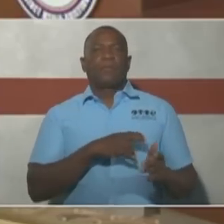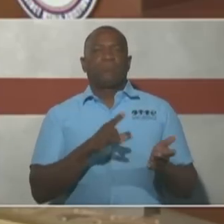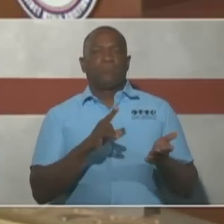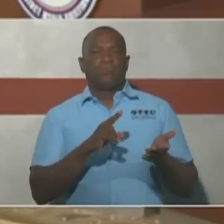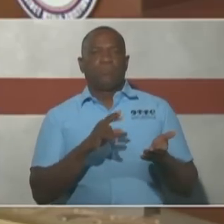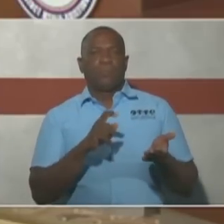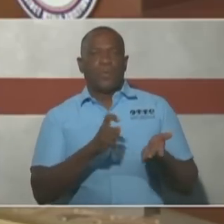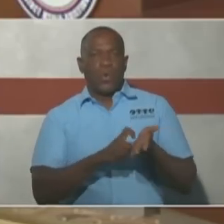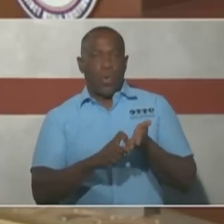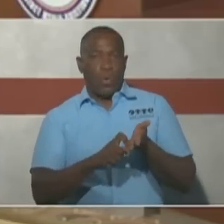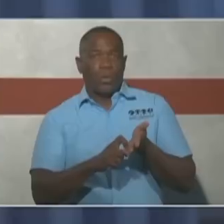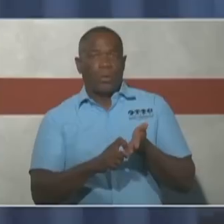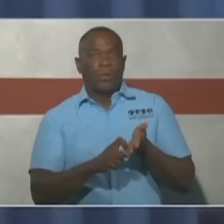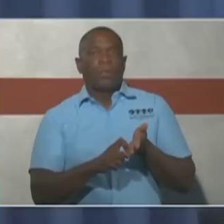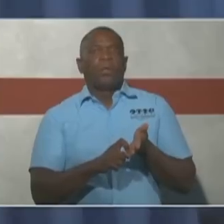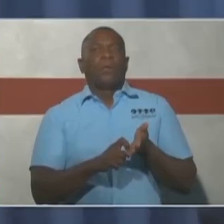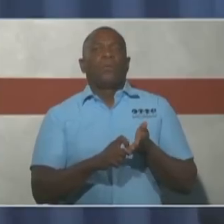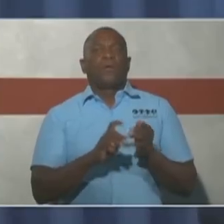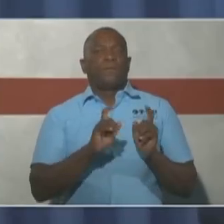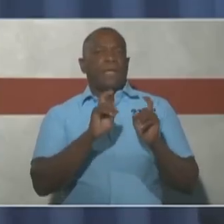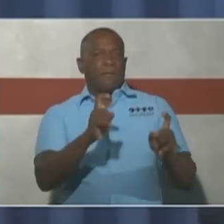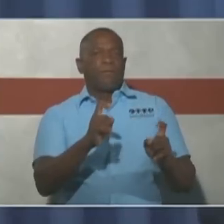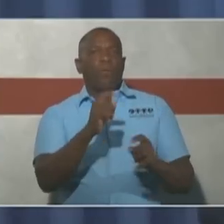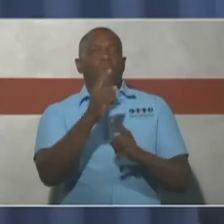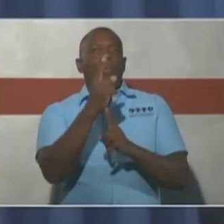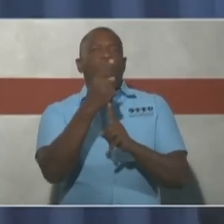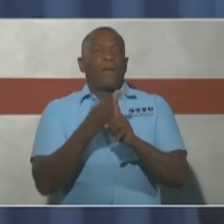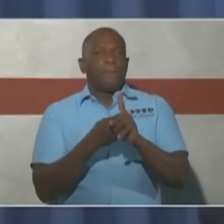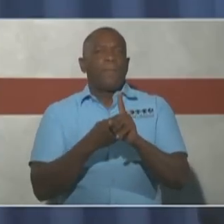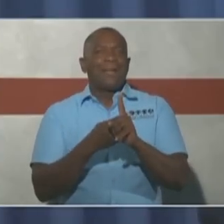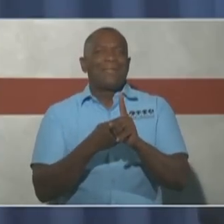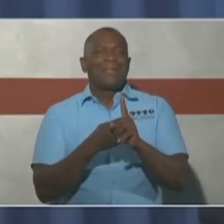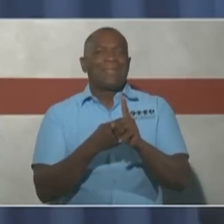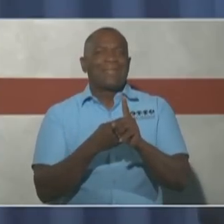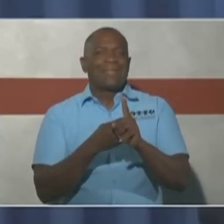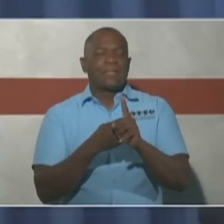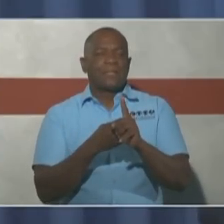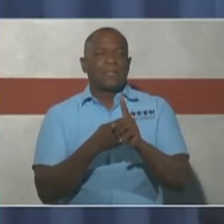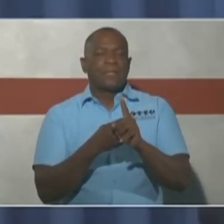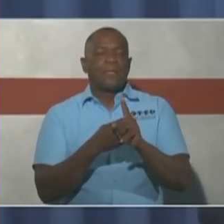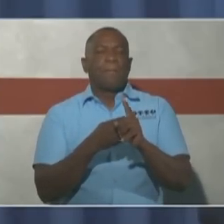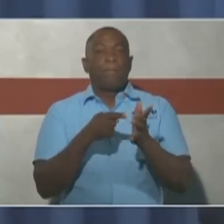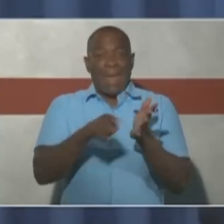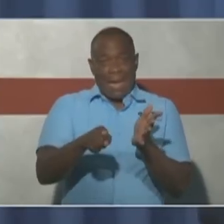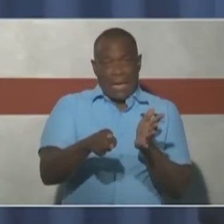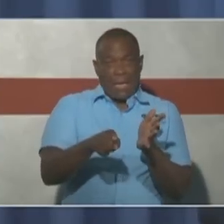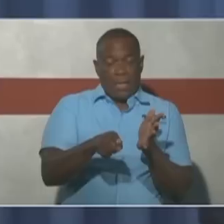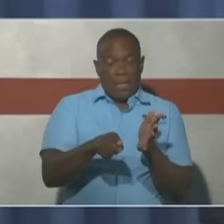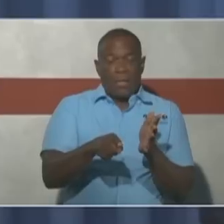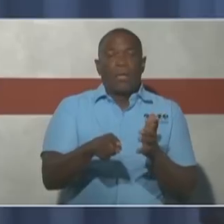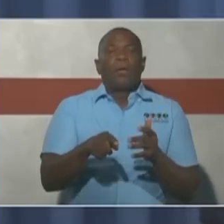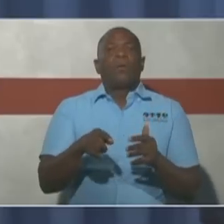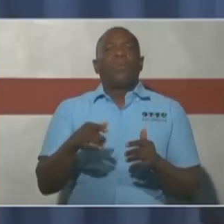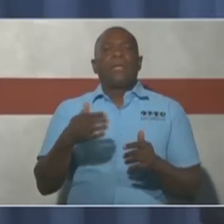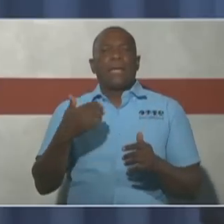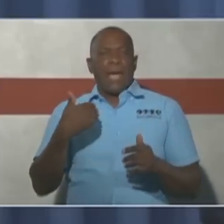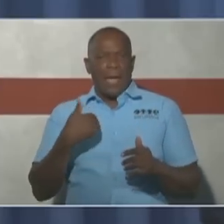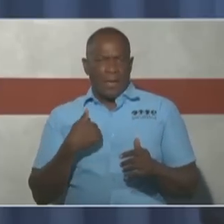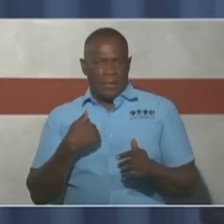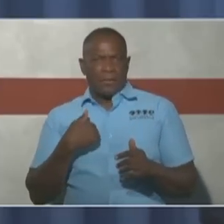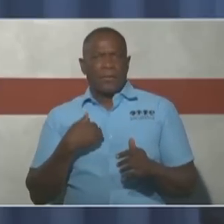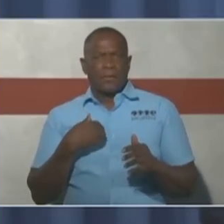that there's a criteria whereby they're required to work for over a year in order to